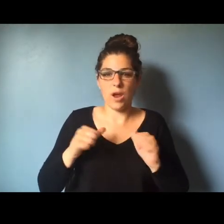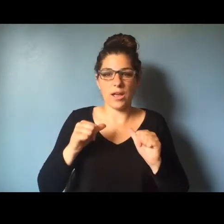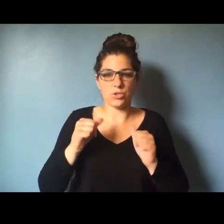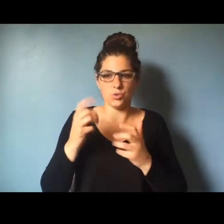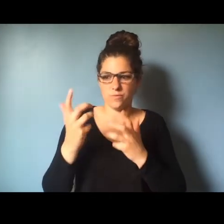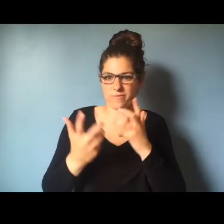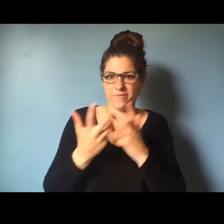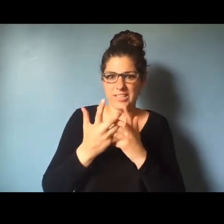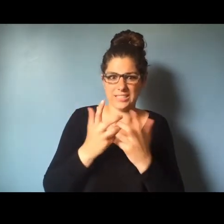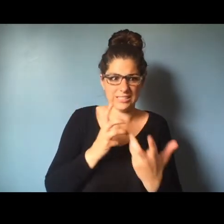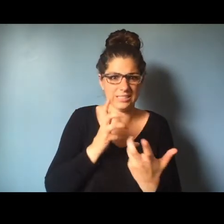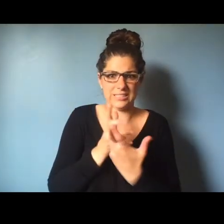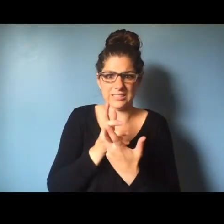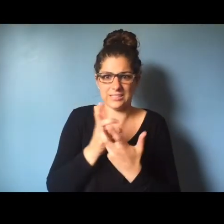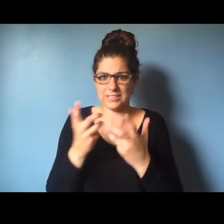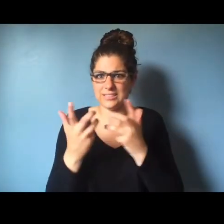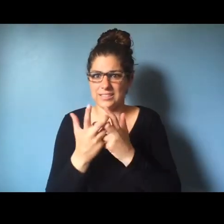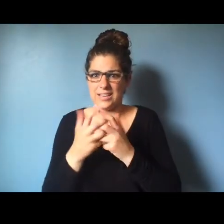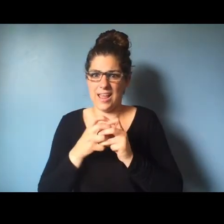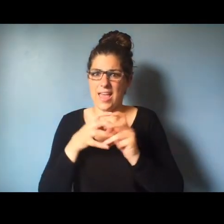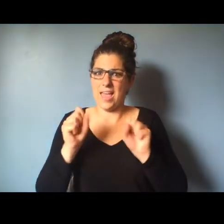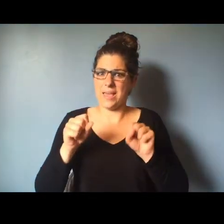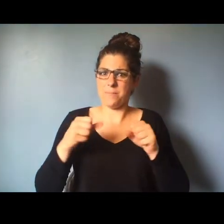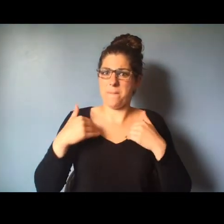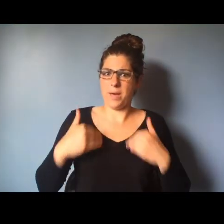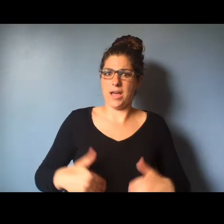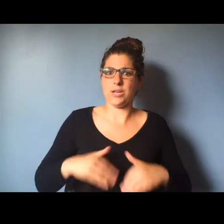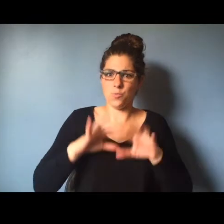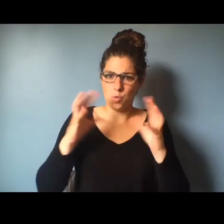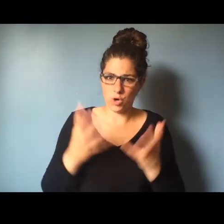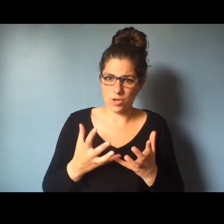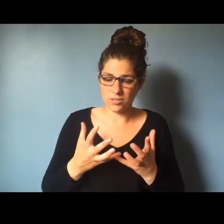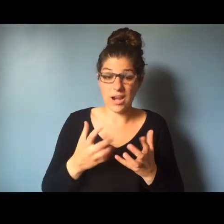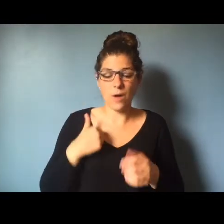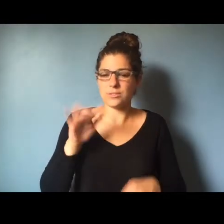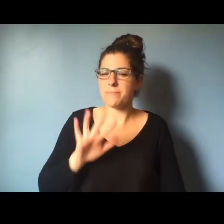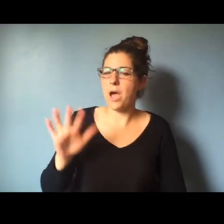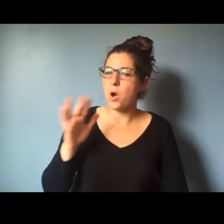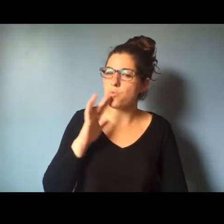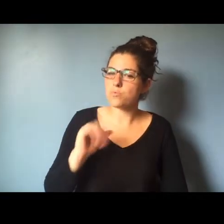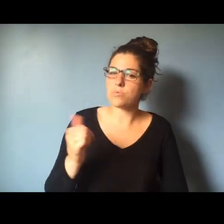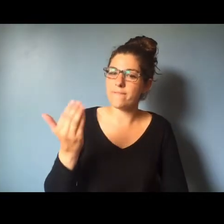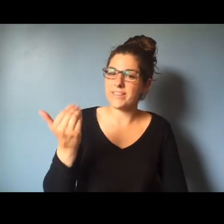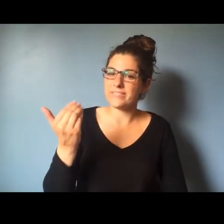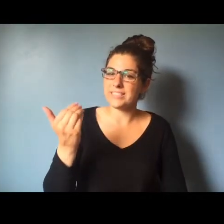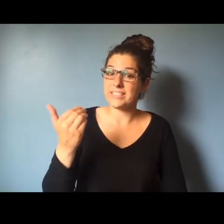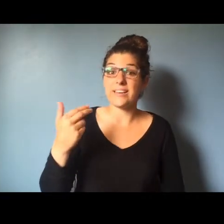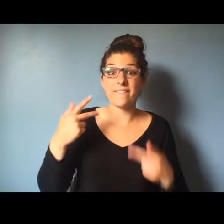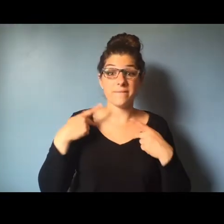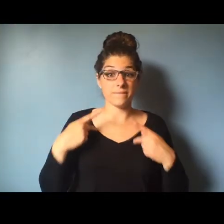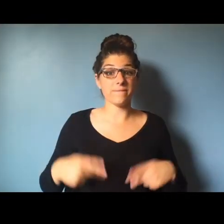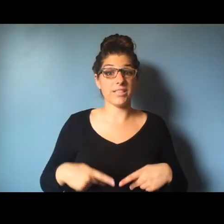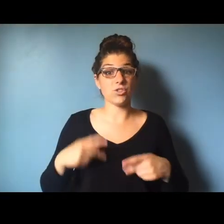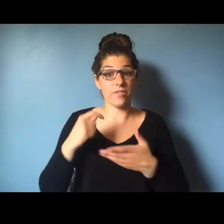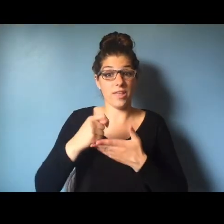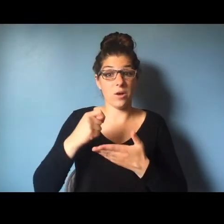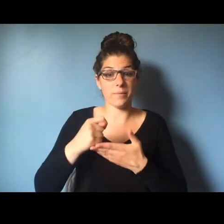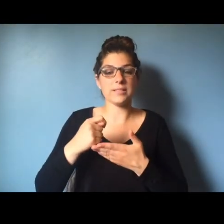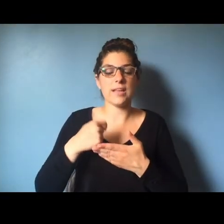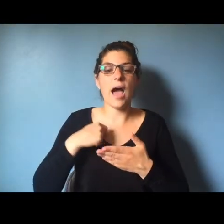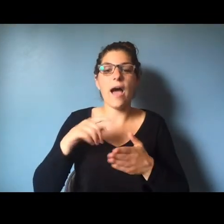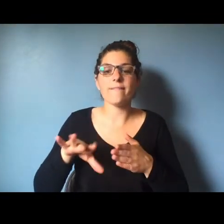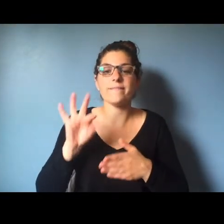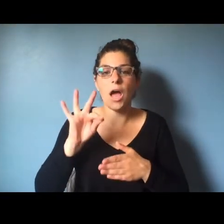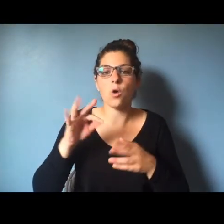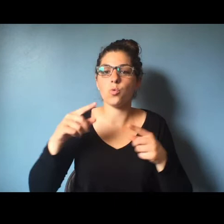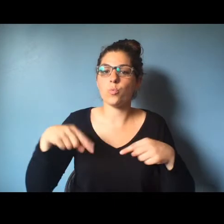fit in to an able-bodied world. And then when I was about 15 years old, through a physical therapist, I found wheelchair